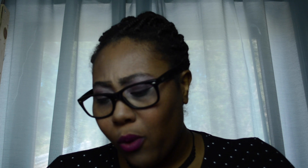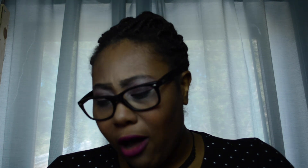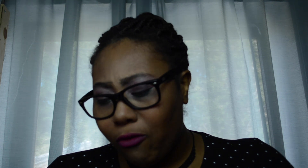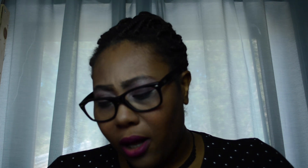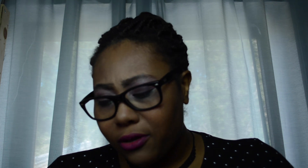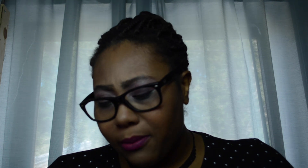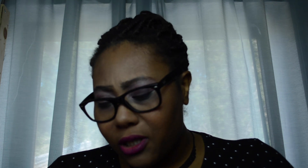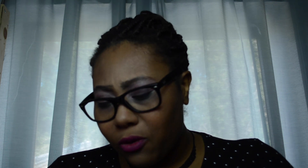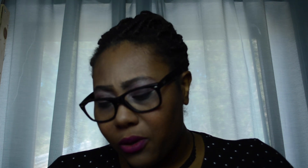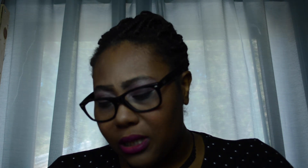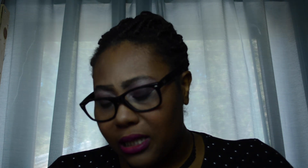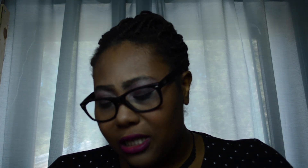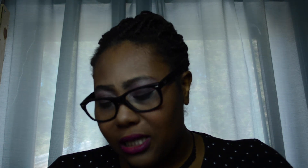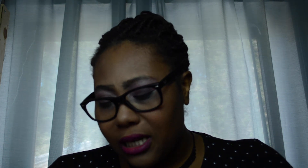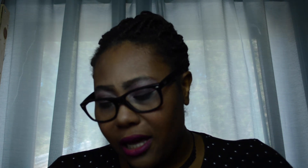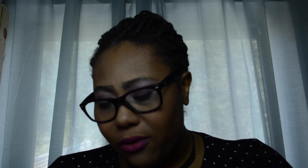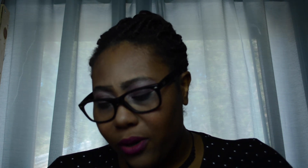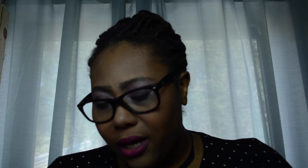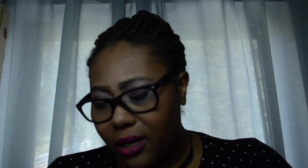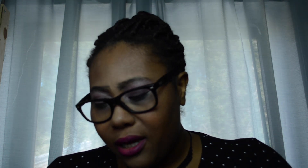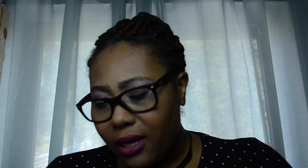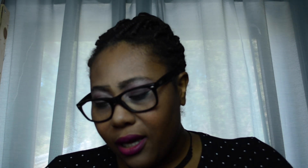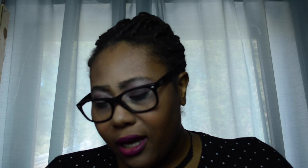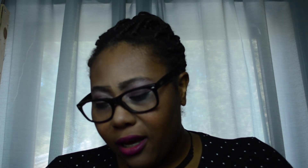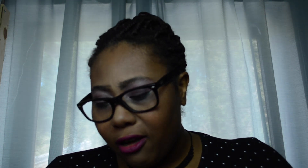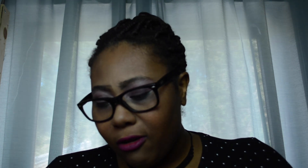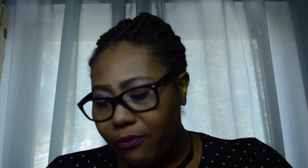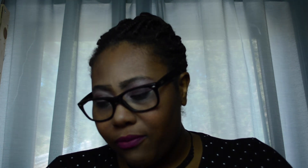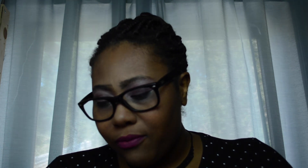So Ralph Waldo Emerson quotes, this is another one.